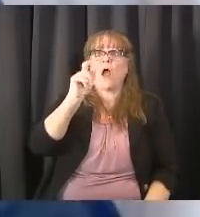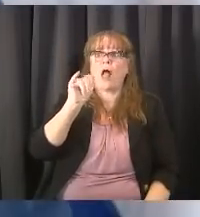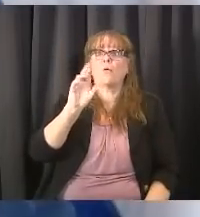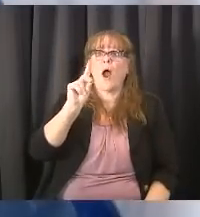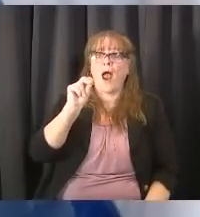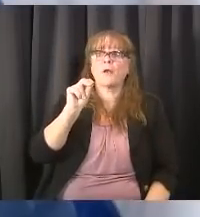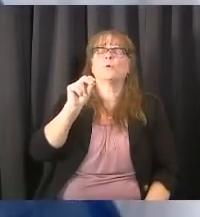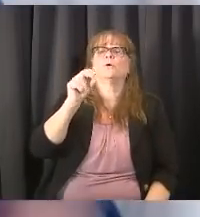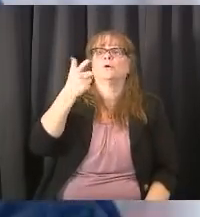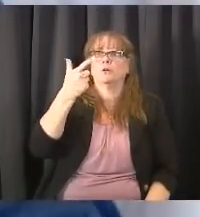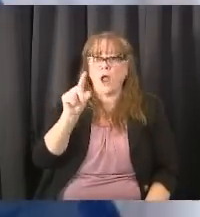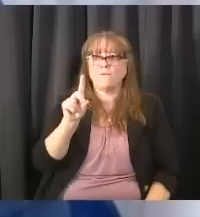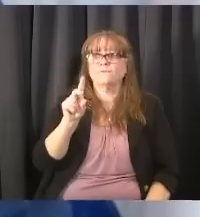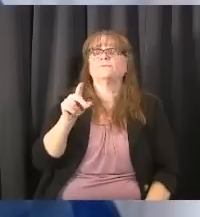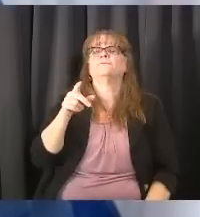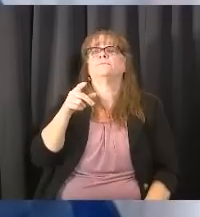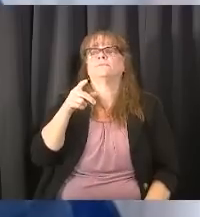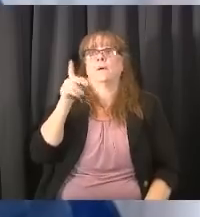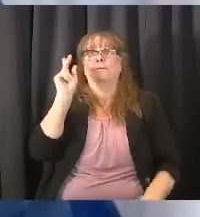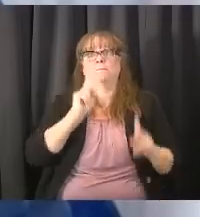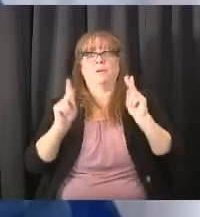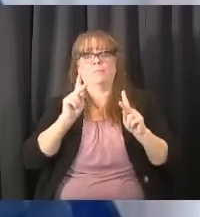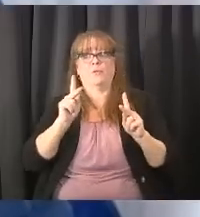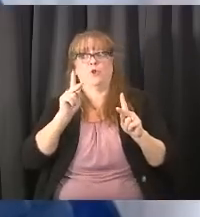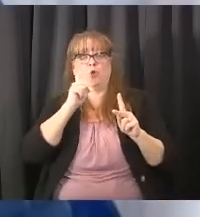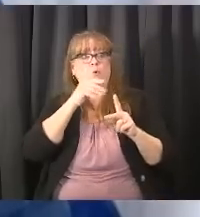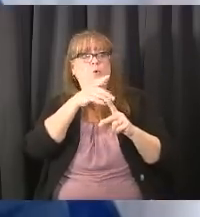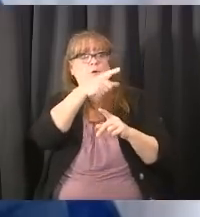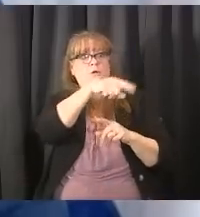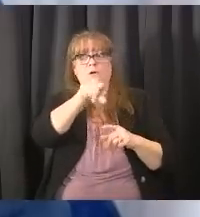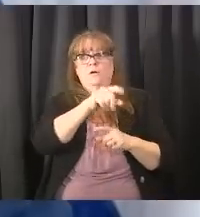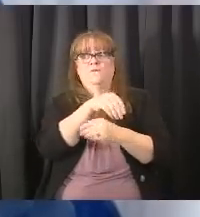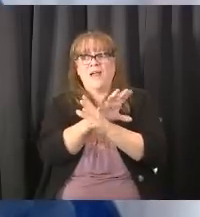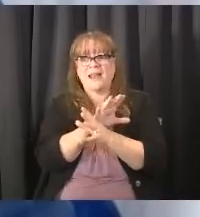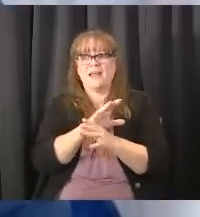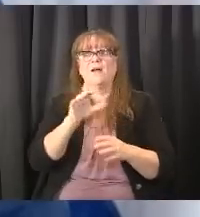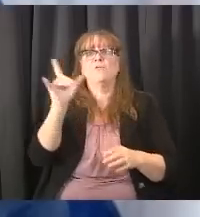others in other parts of the state where people can set up an appointment to get the vaccine.